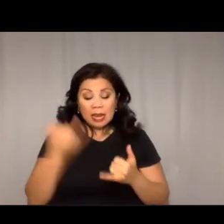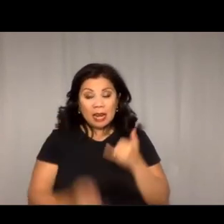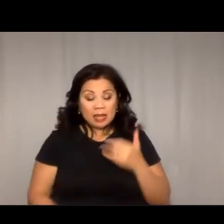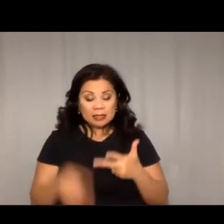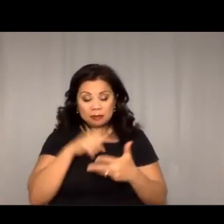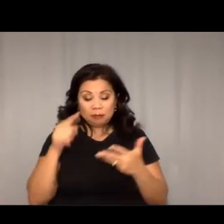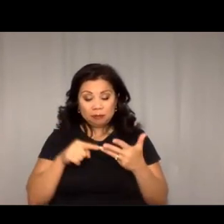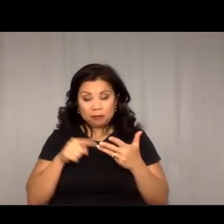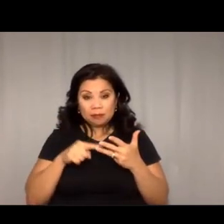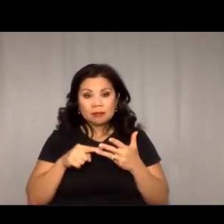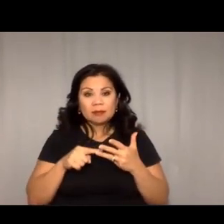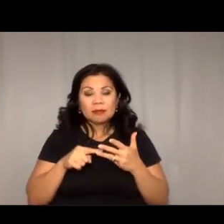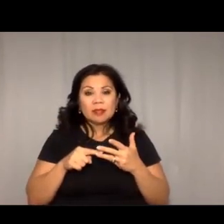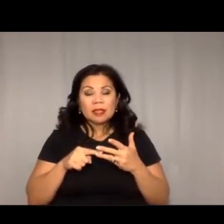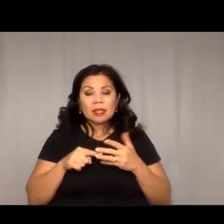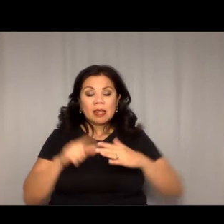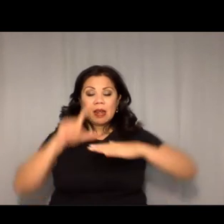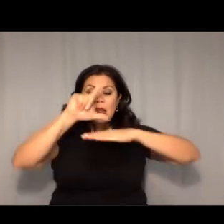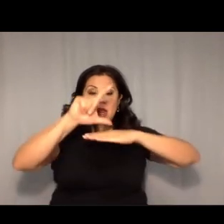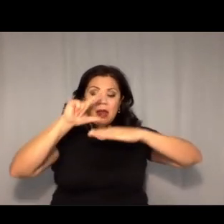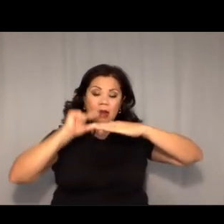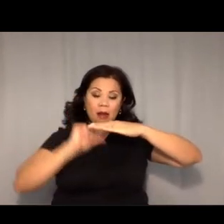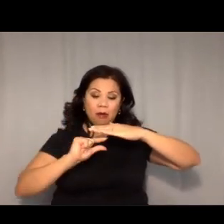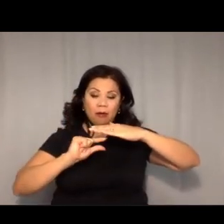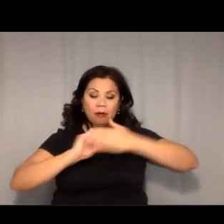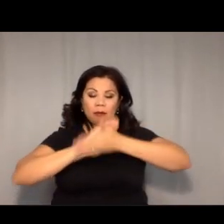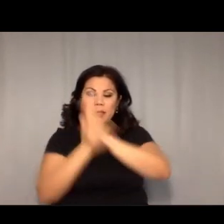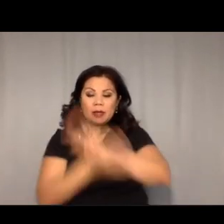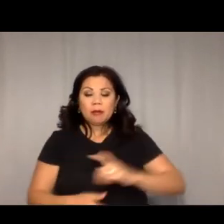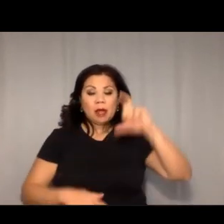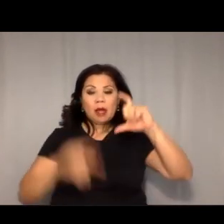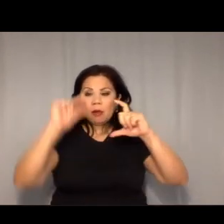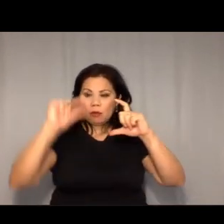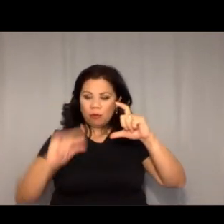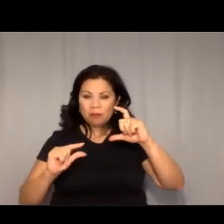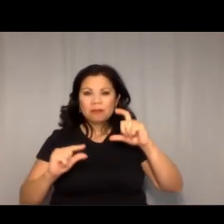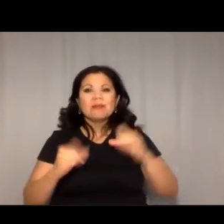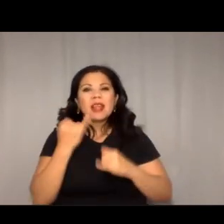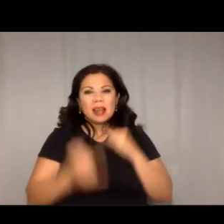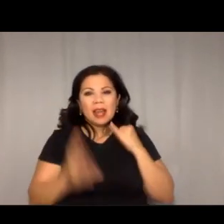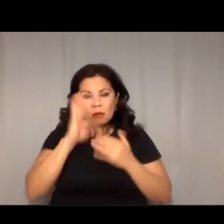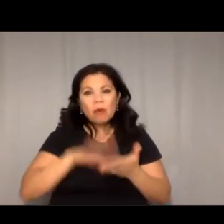is how to change improper fractions to mixed numbers. That's the last thing we're going to learn.